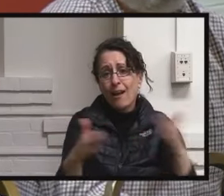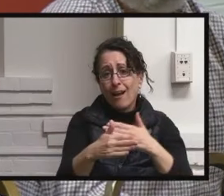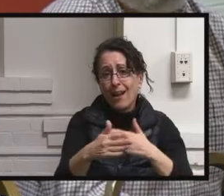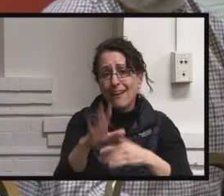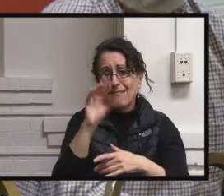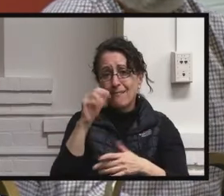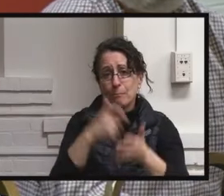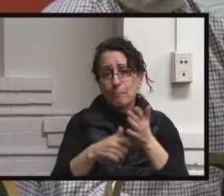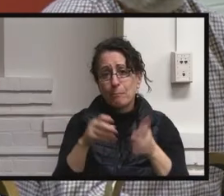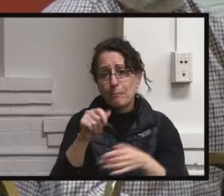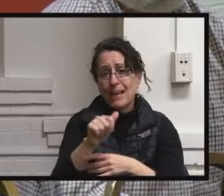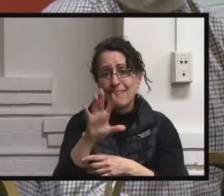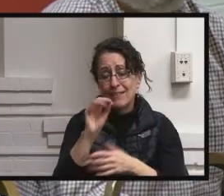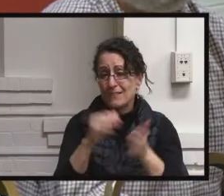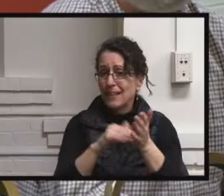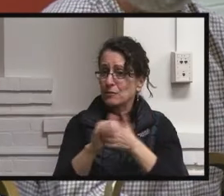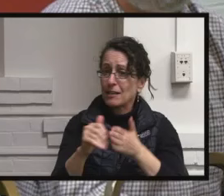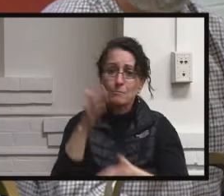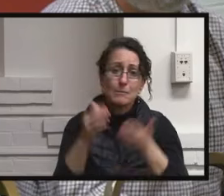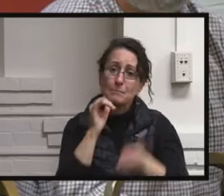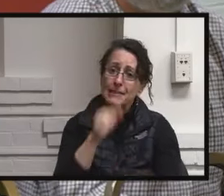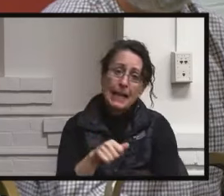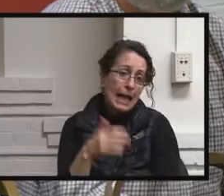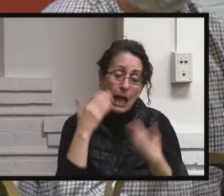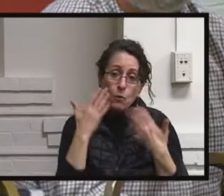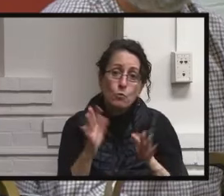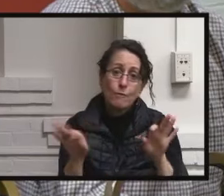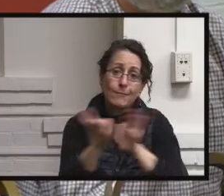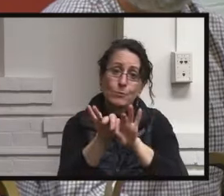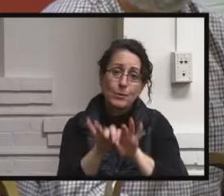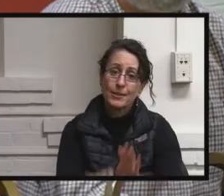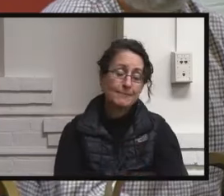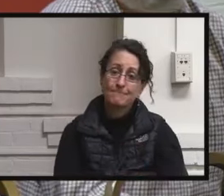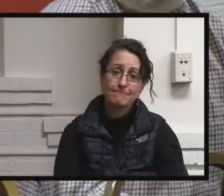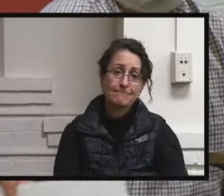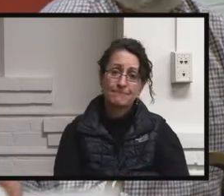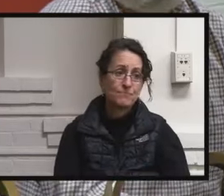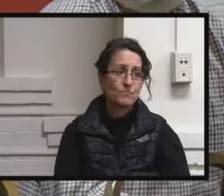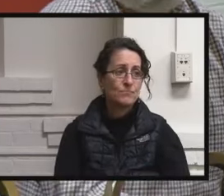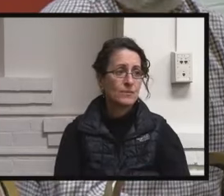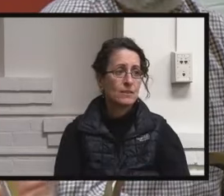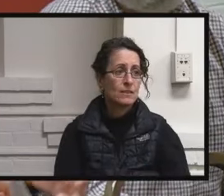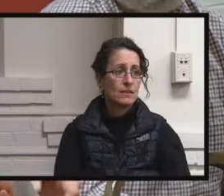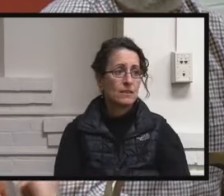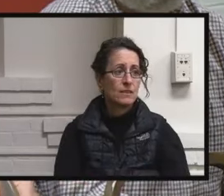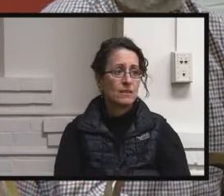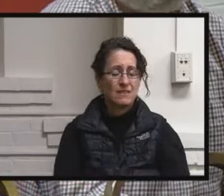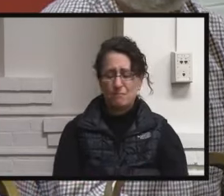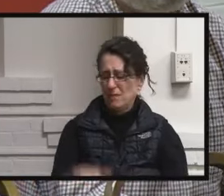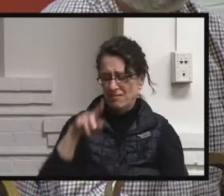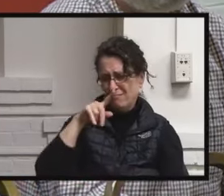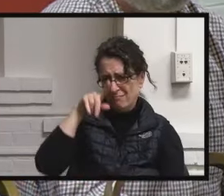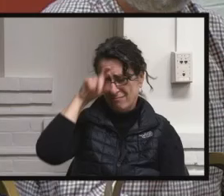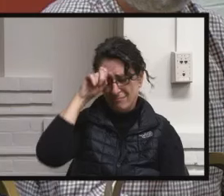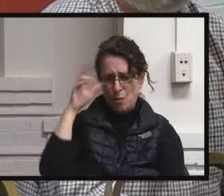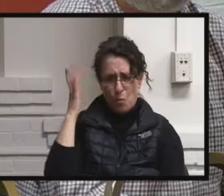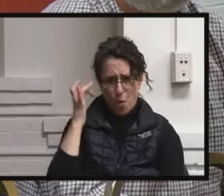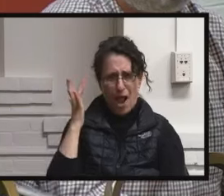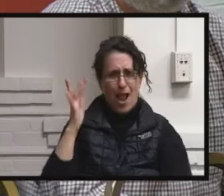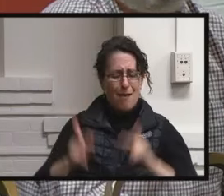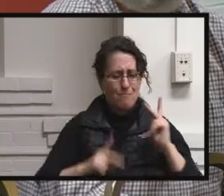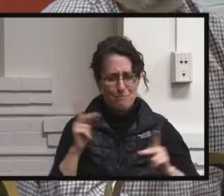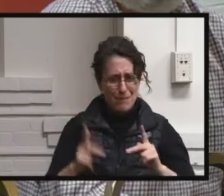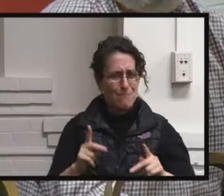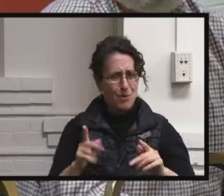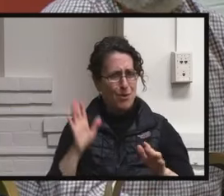I don't know. I haven't crunched those numbers. I think really the question is, why do people from Brattleboro continue to use those containers